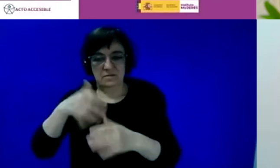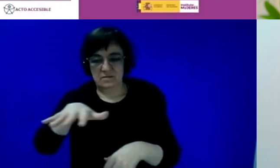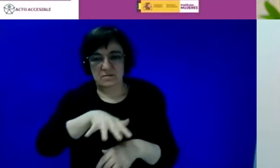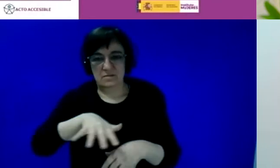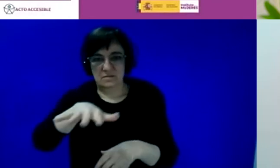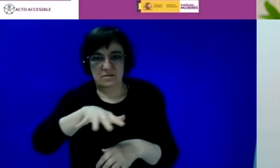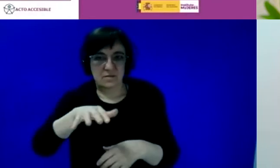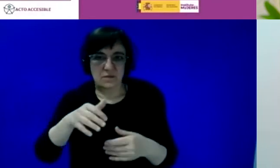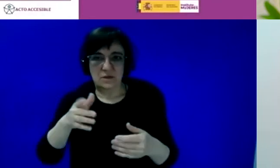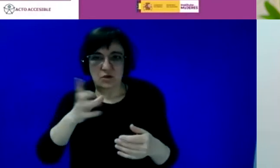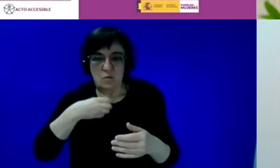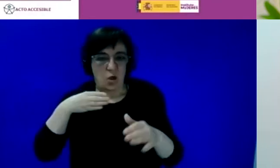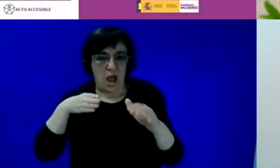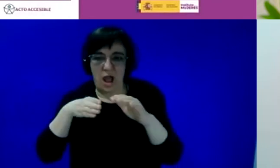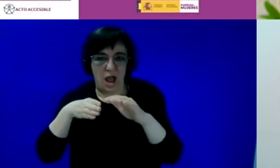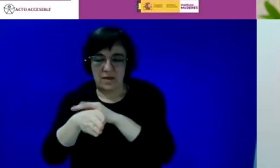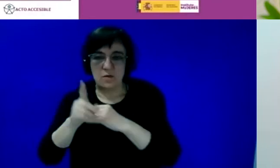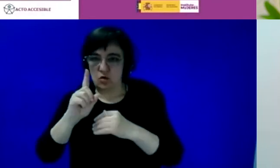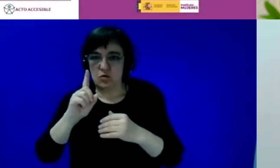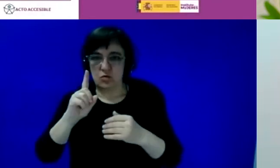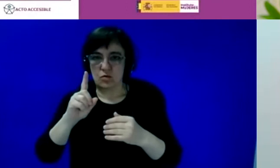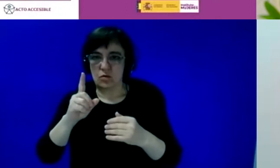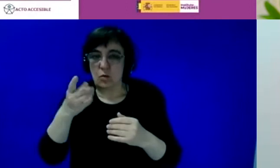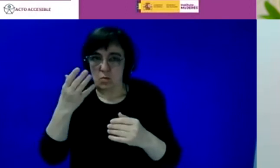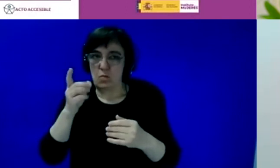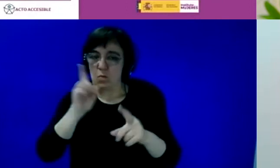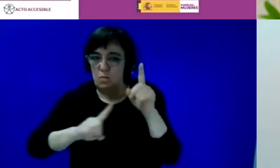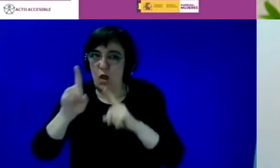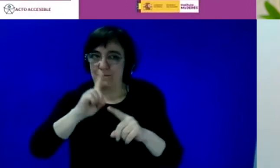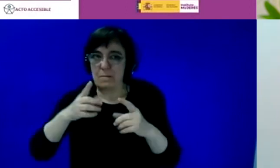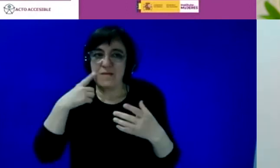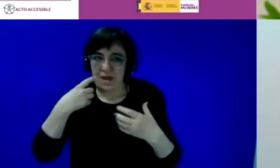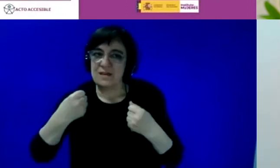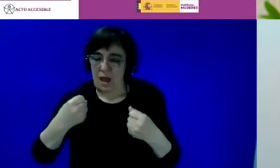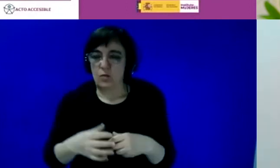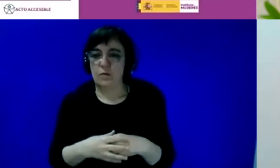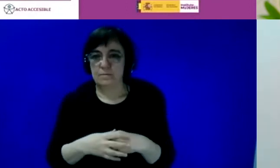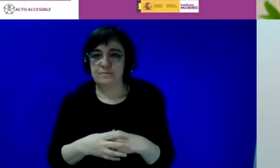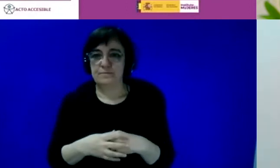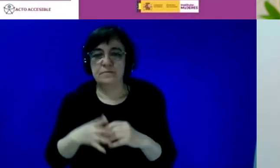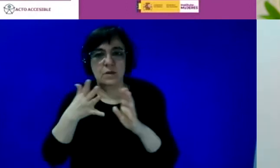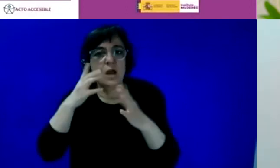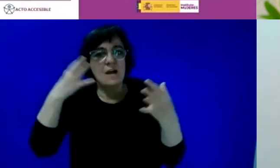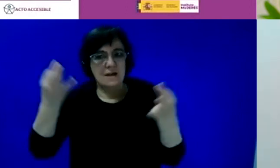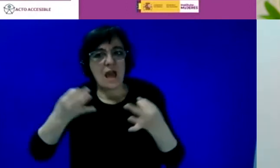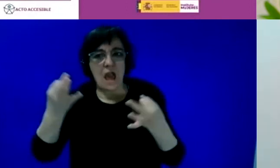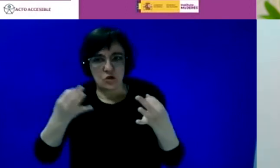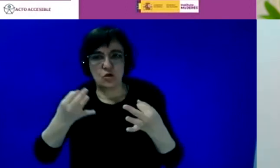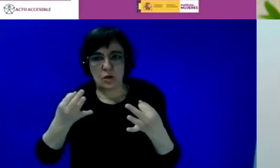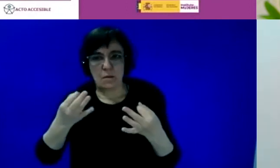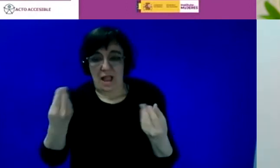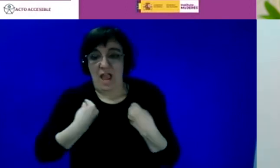big problem in terms of health and also risk of life. And we are trying